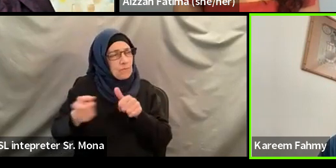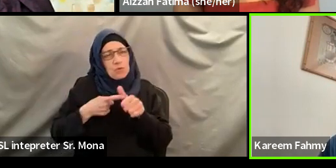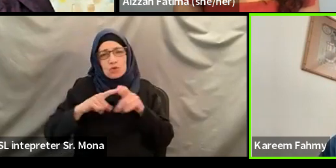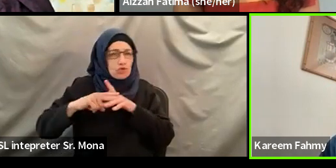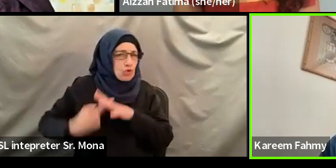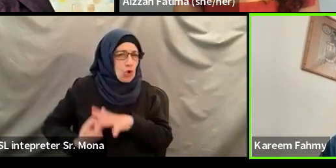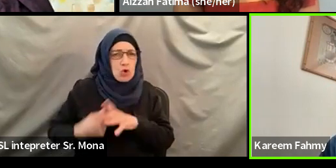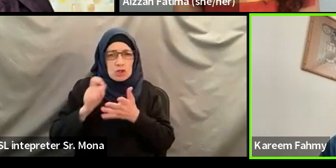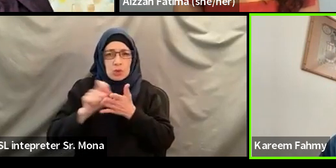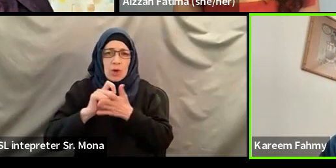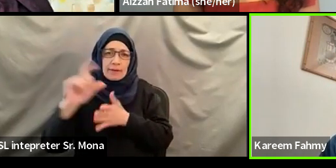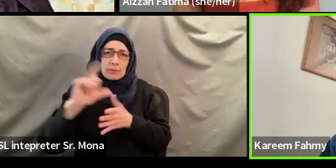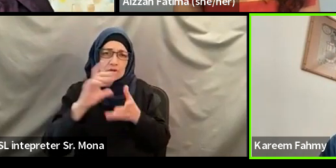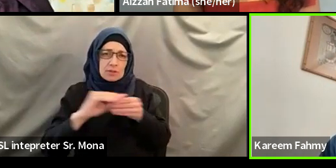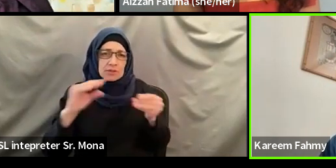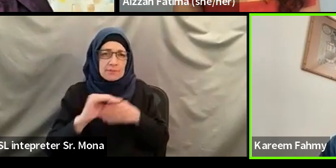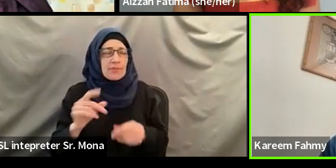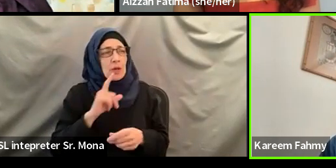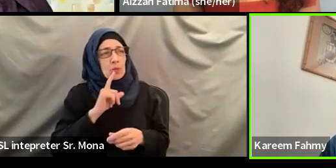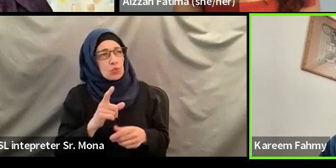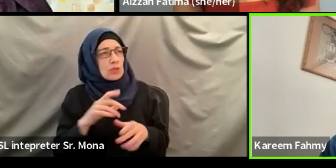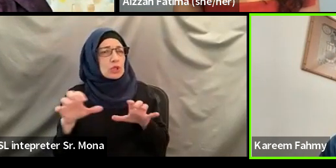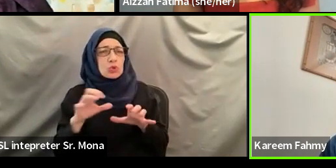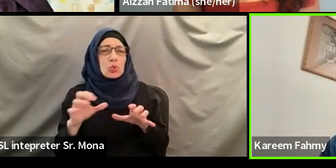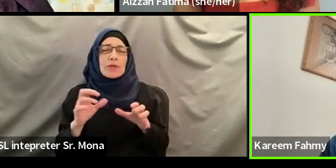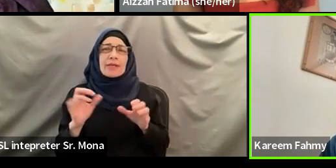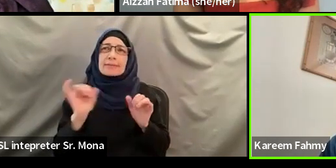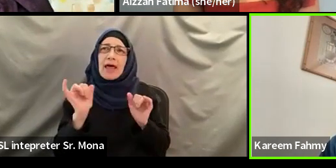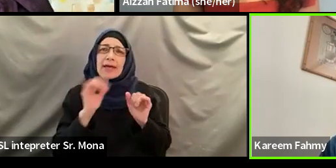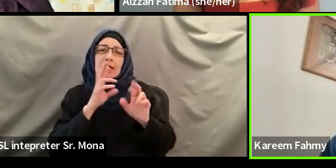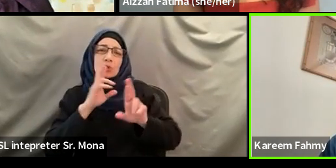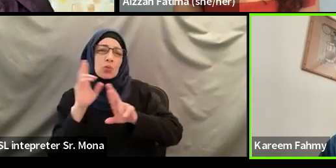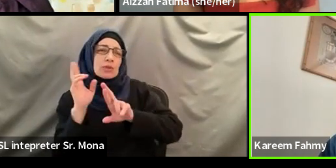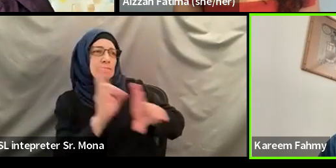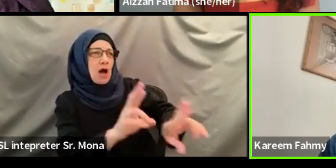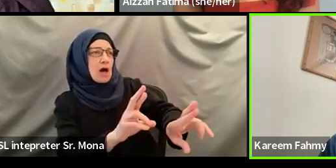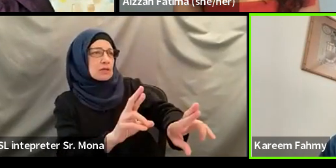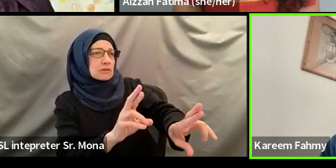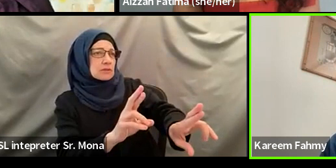actually doing it a little bit out of a response for having seen